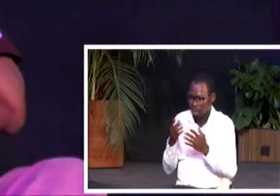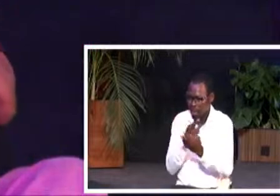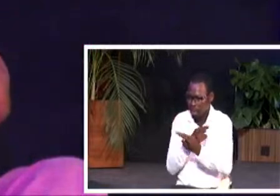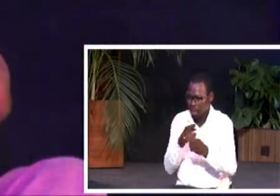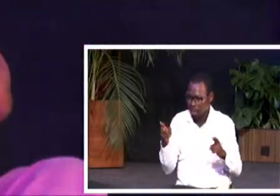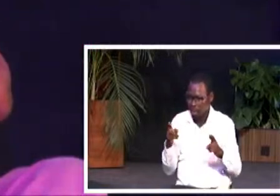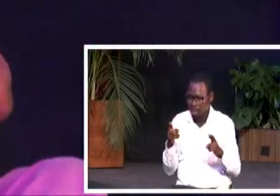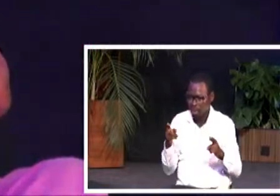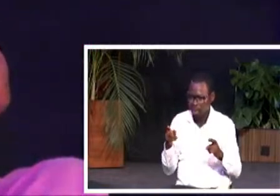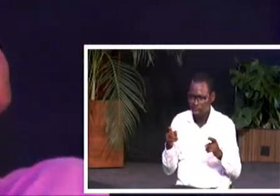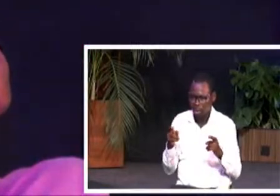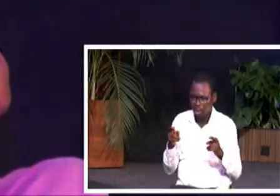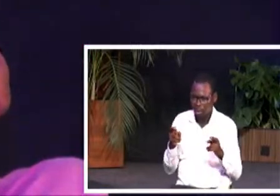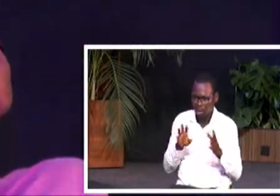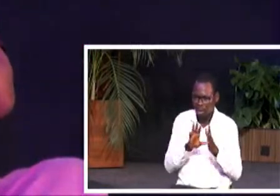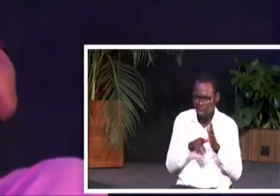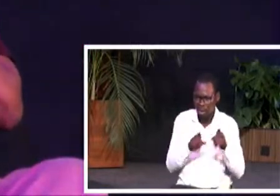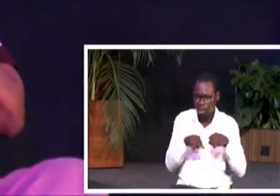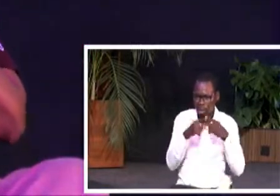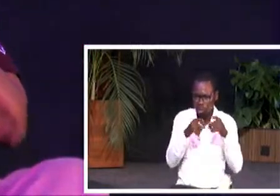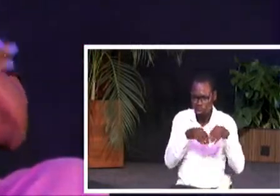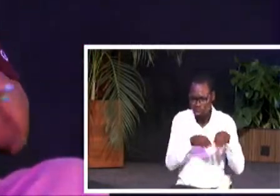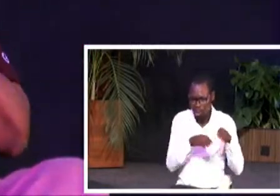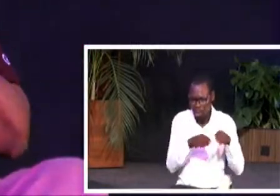look for markets.